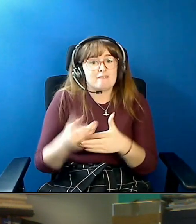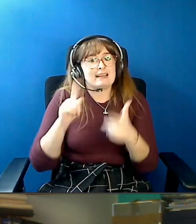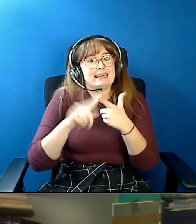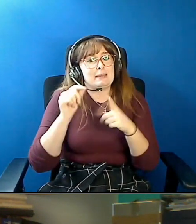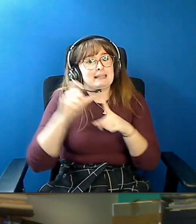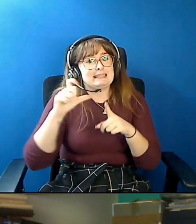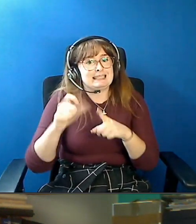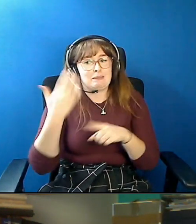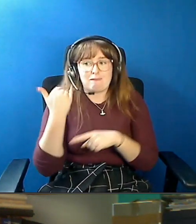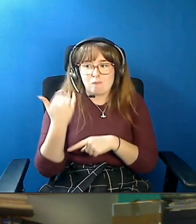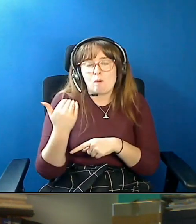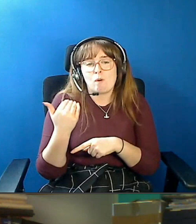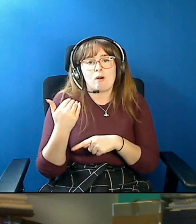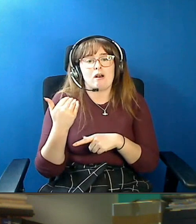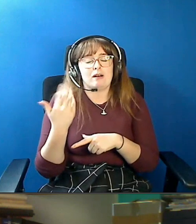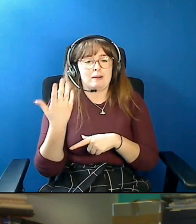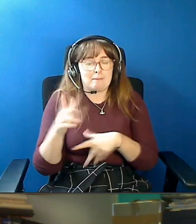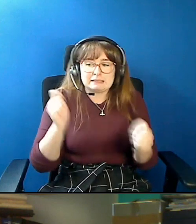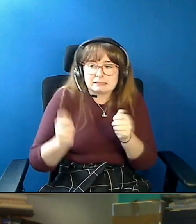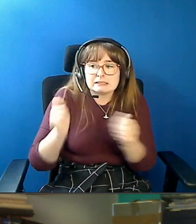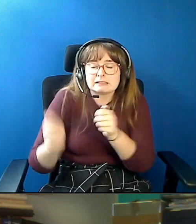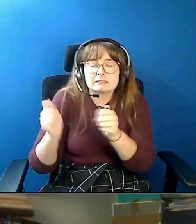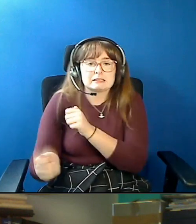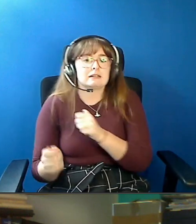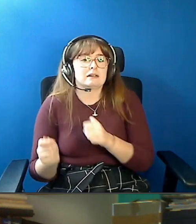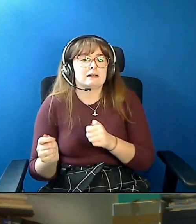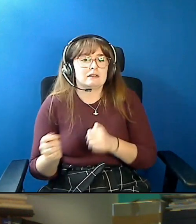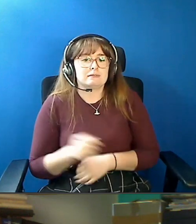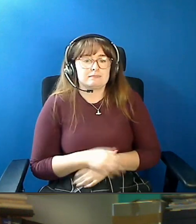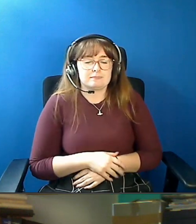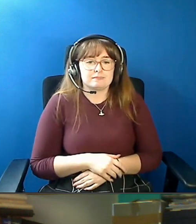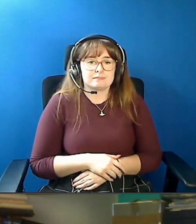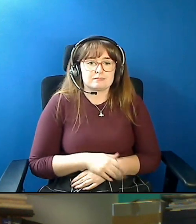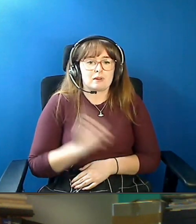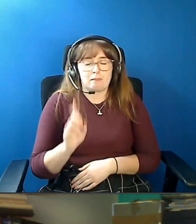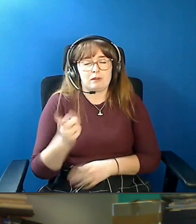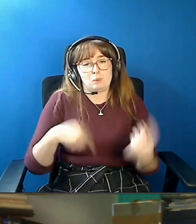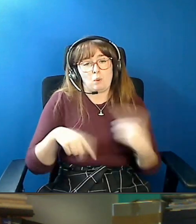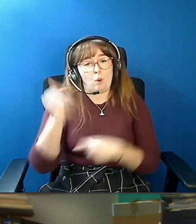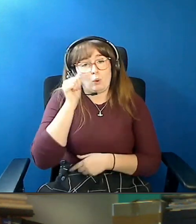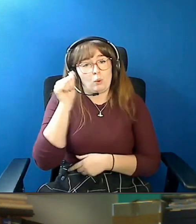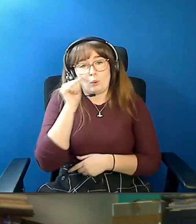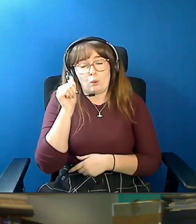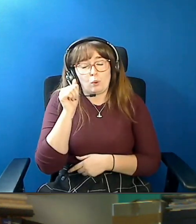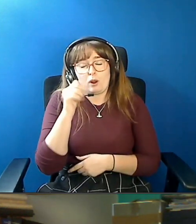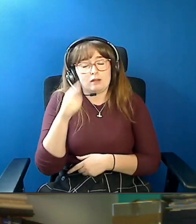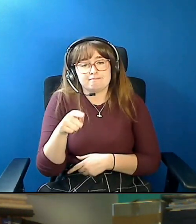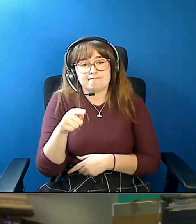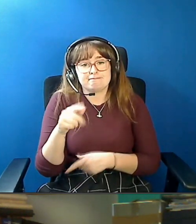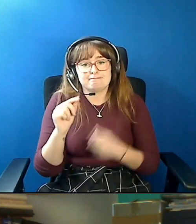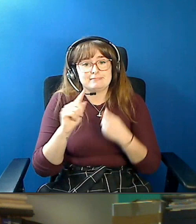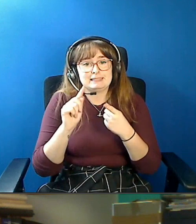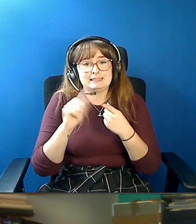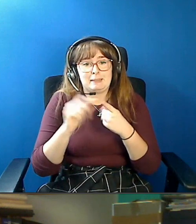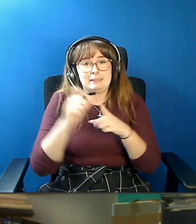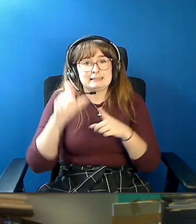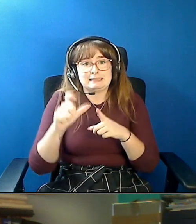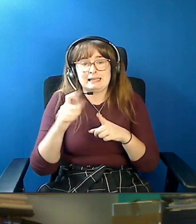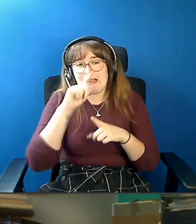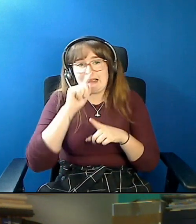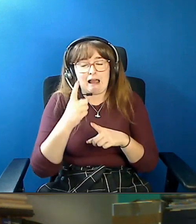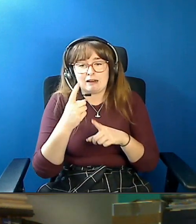and the EPC after, and that's your performance difference. But we all know there's the performance gap and things don't perform exactly. Well, the